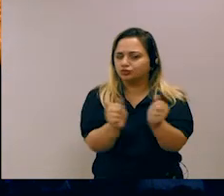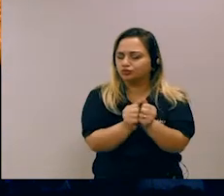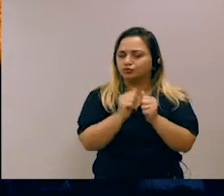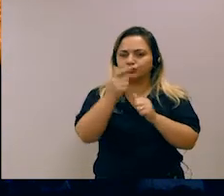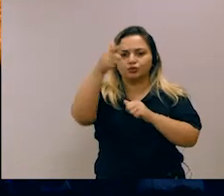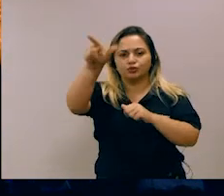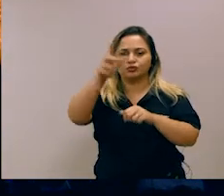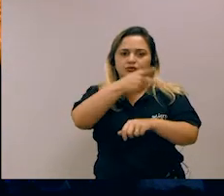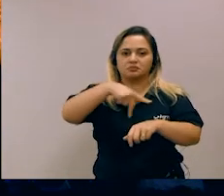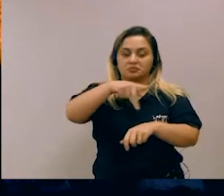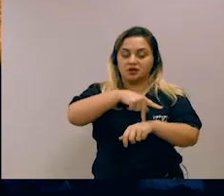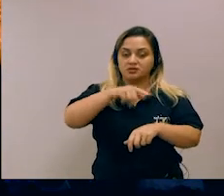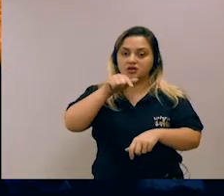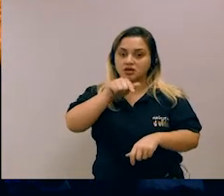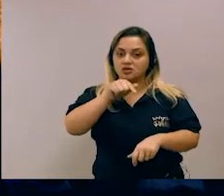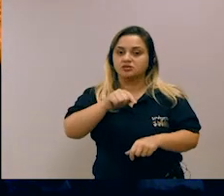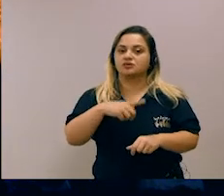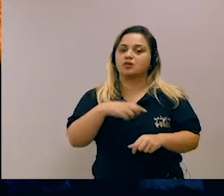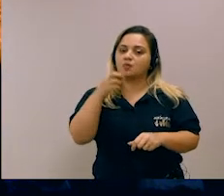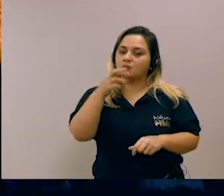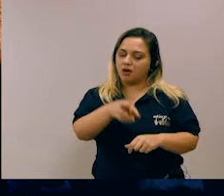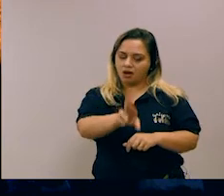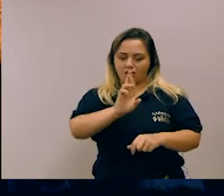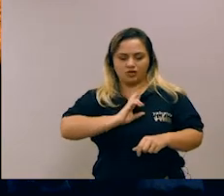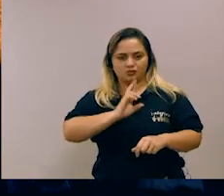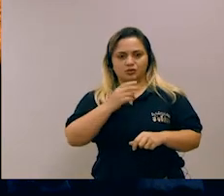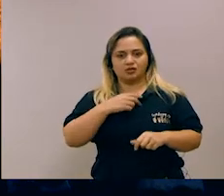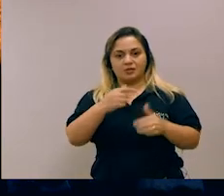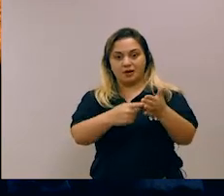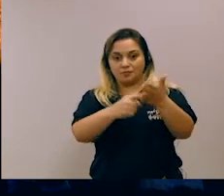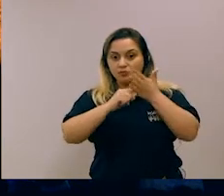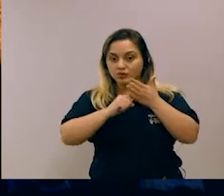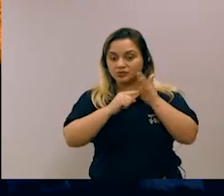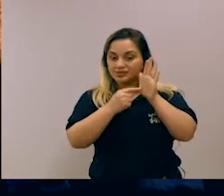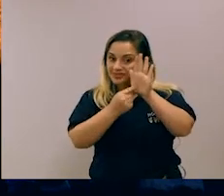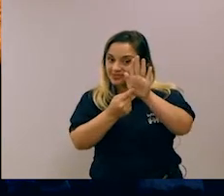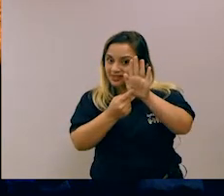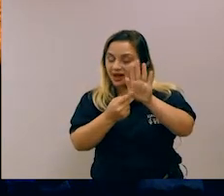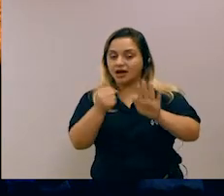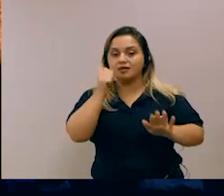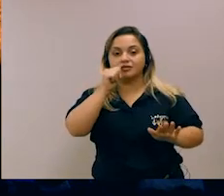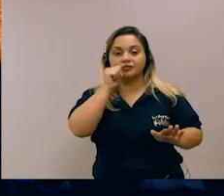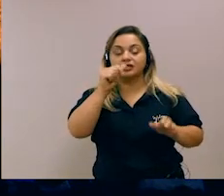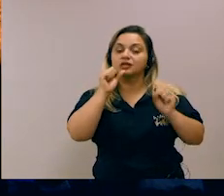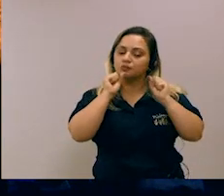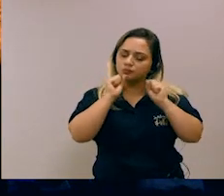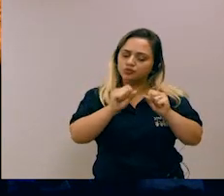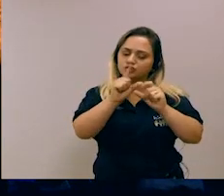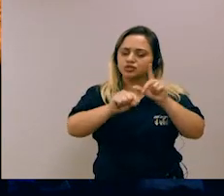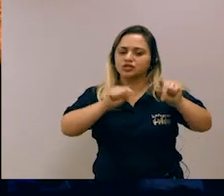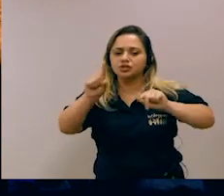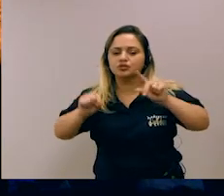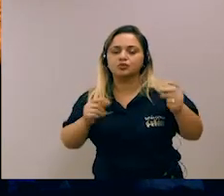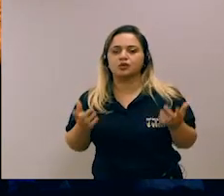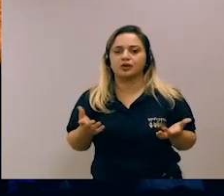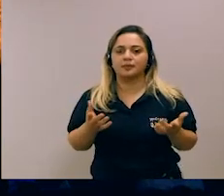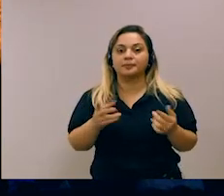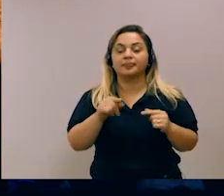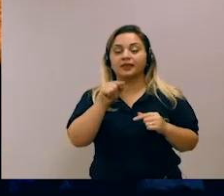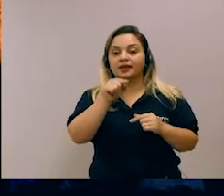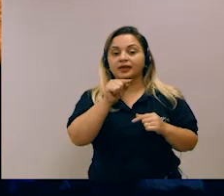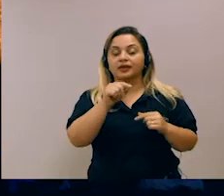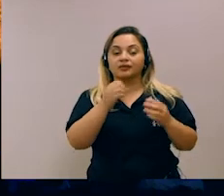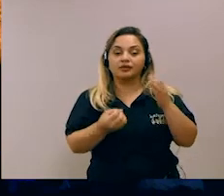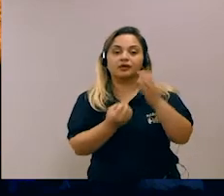in high school. We also used some behavioral principles, like to create an active thinking before